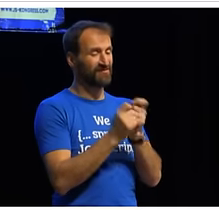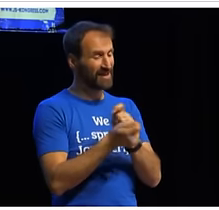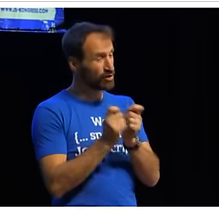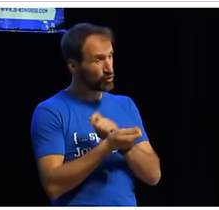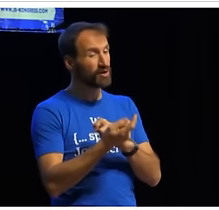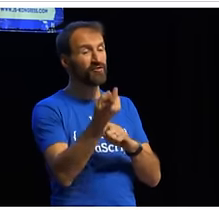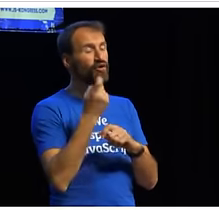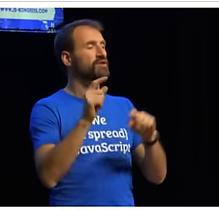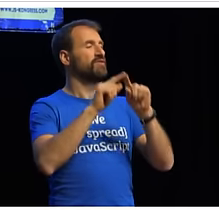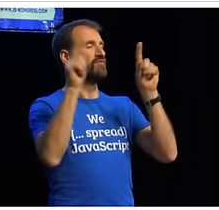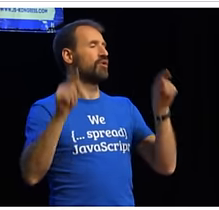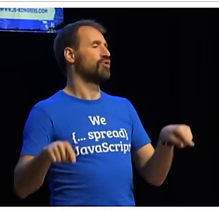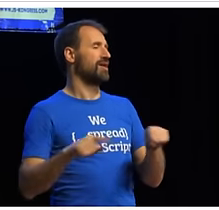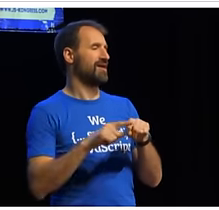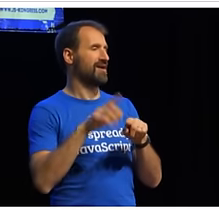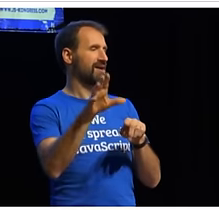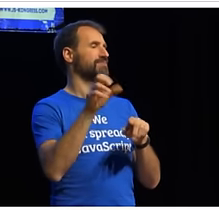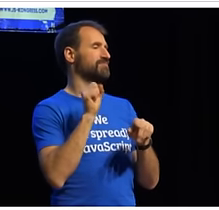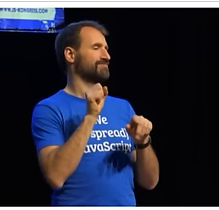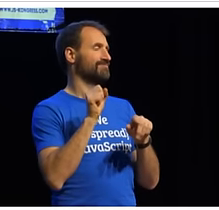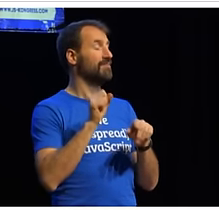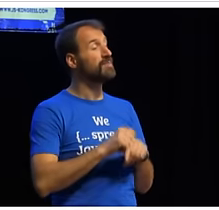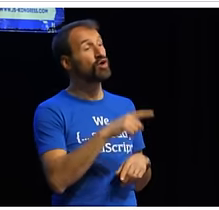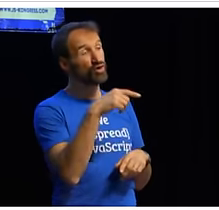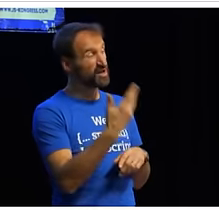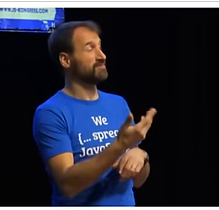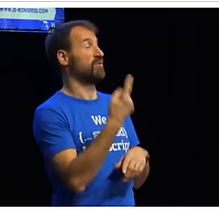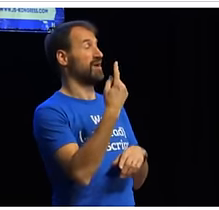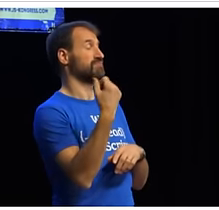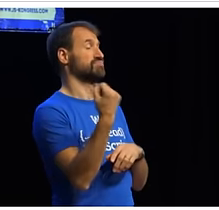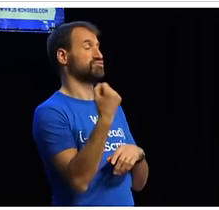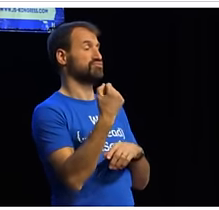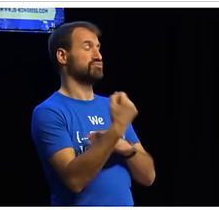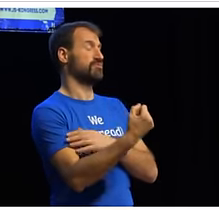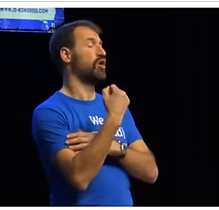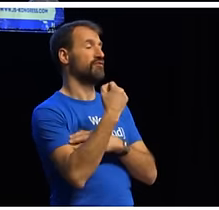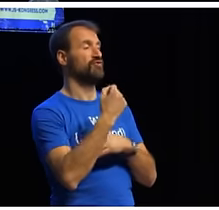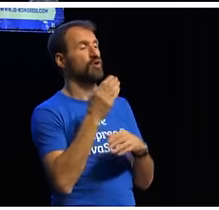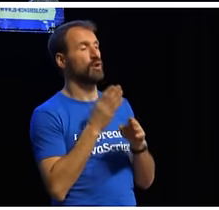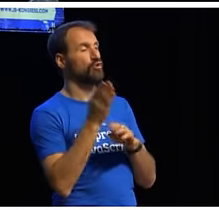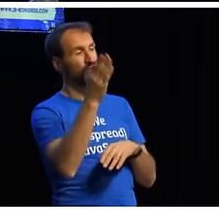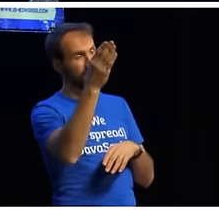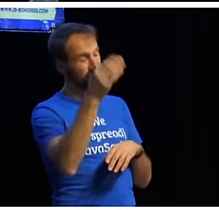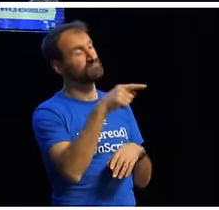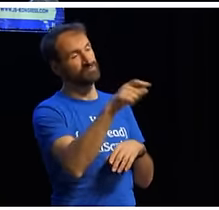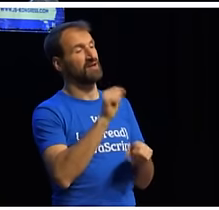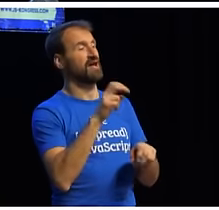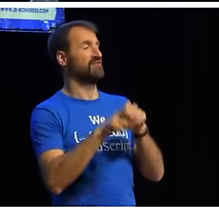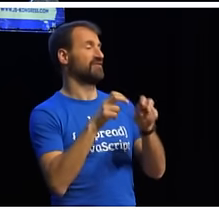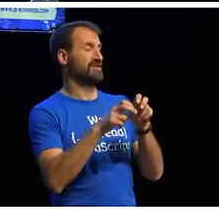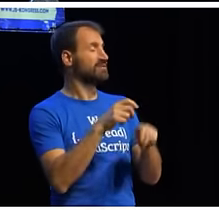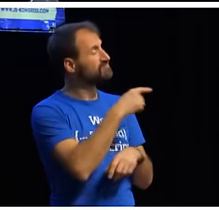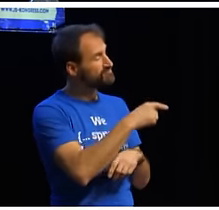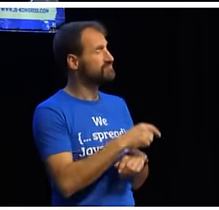that forms. And there's also a powerful router you can use. And you can subscribe to query